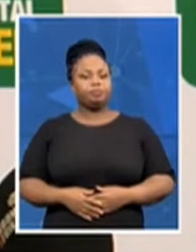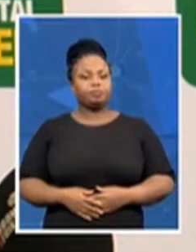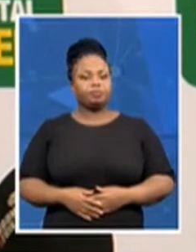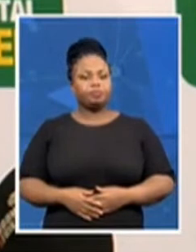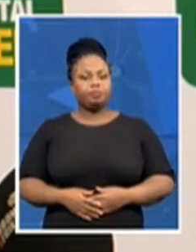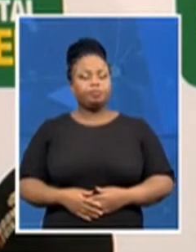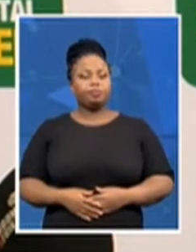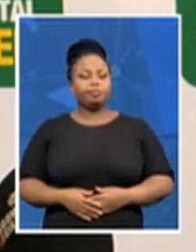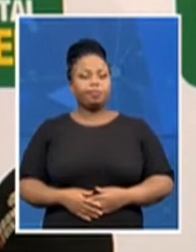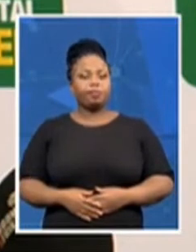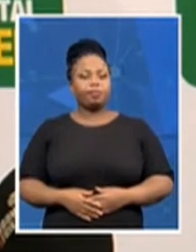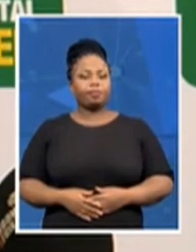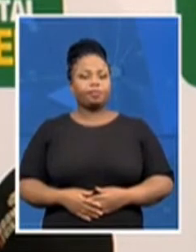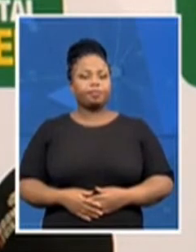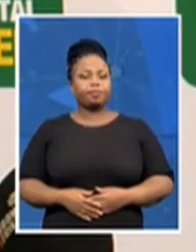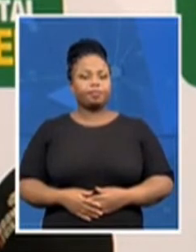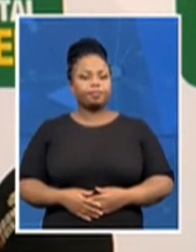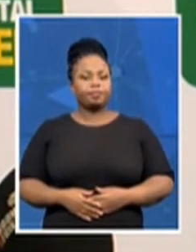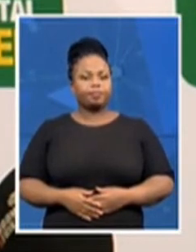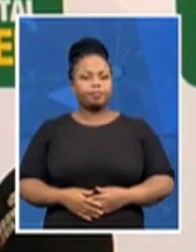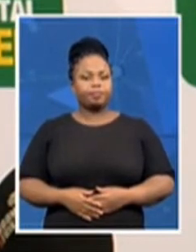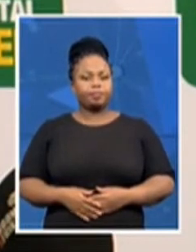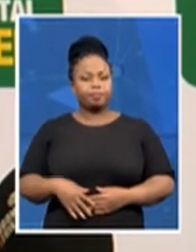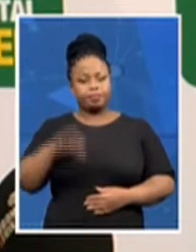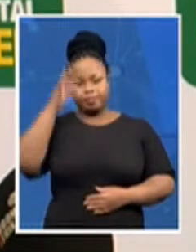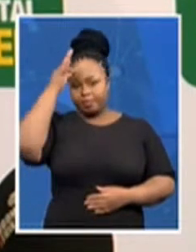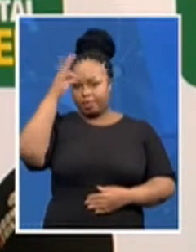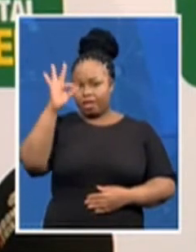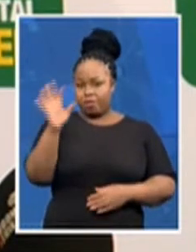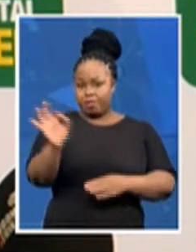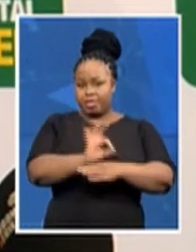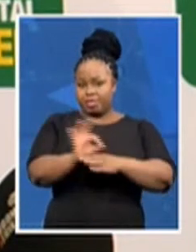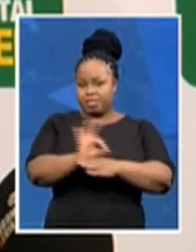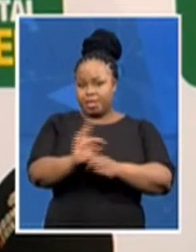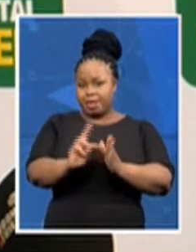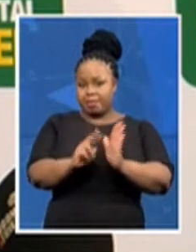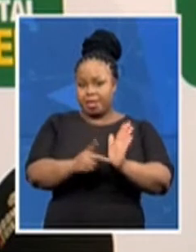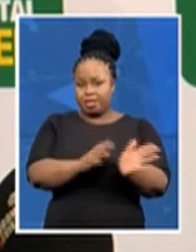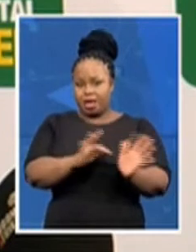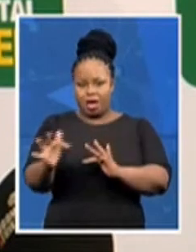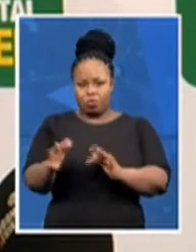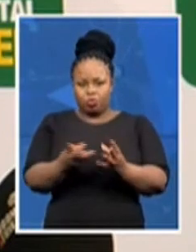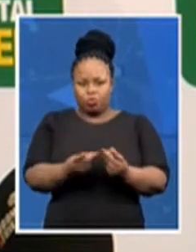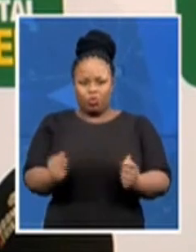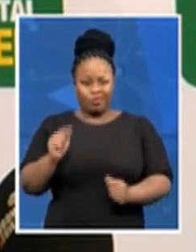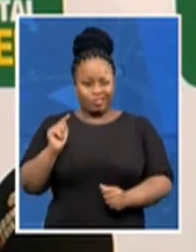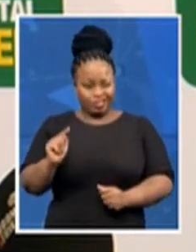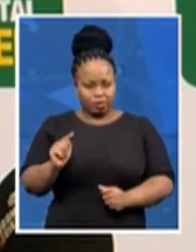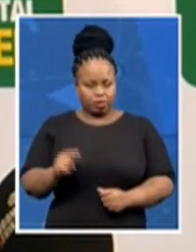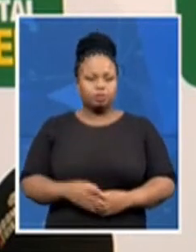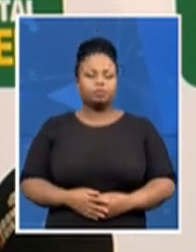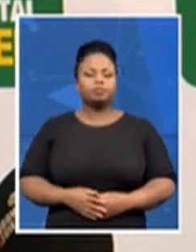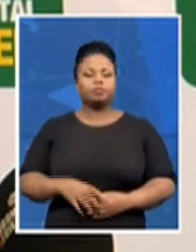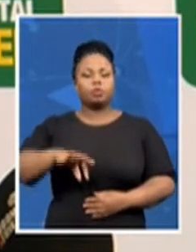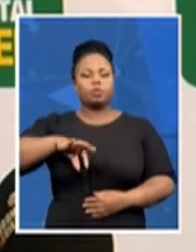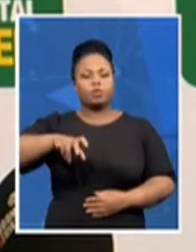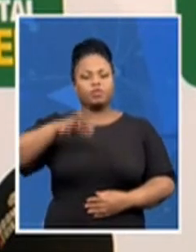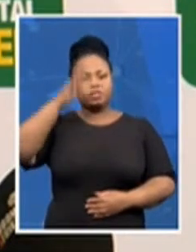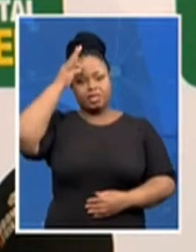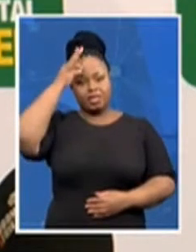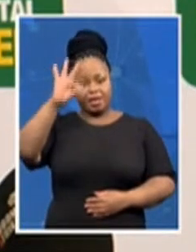the plan of the government to respond to this, the provincial government have consulted with our